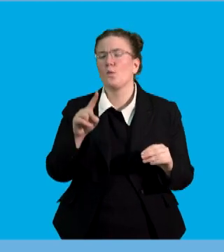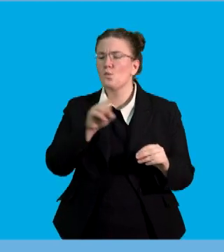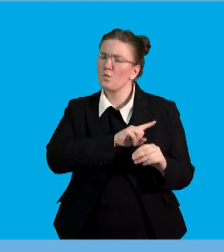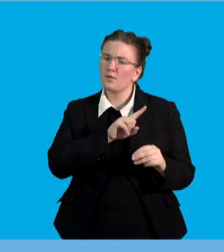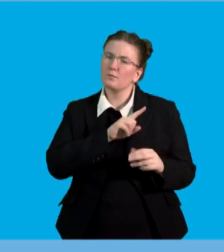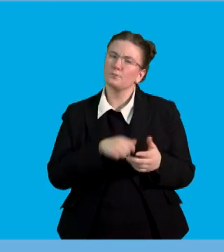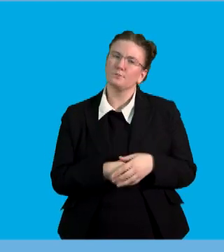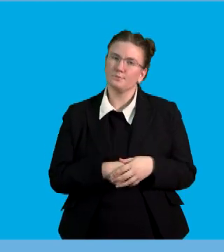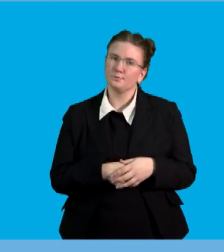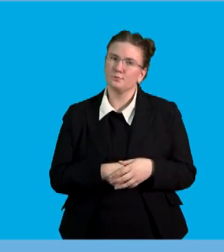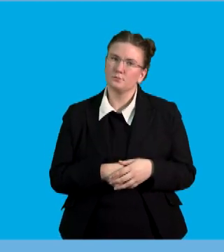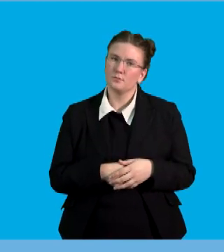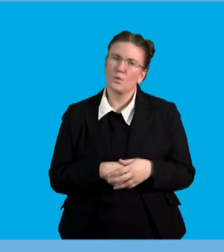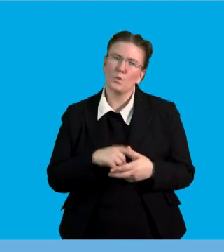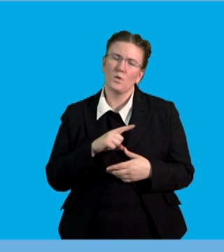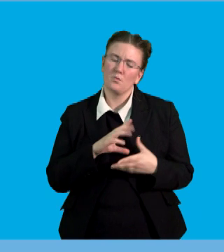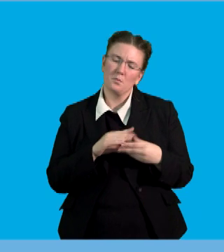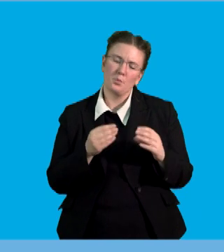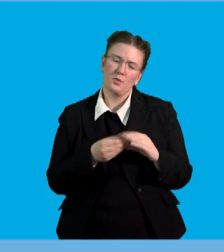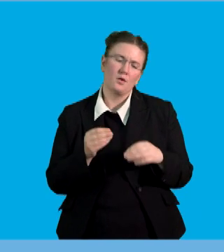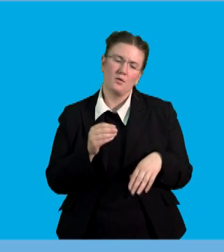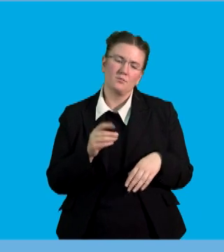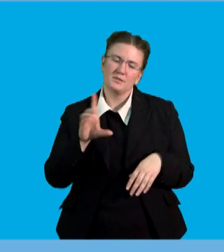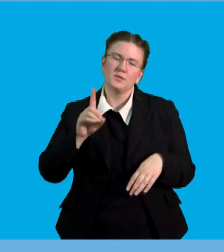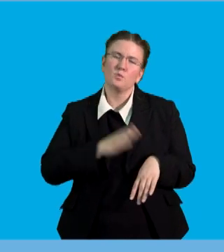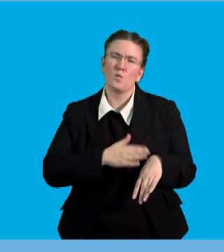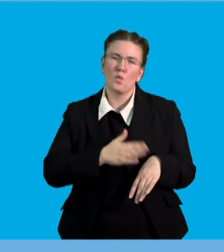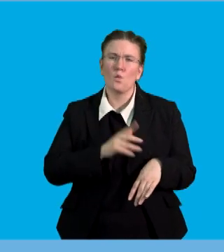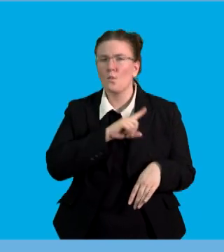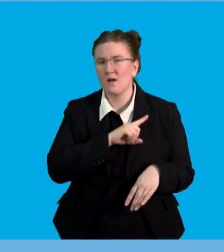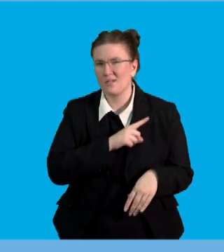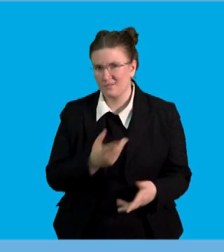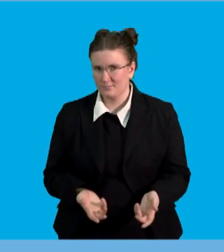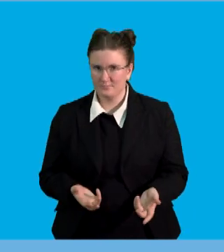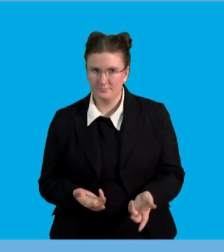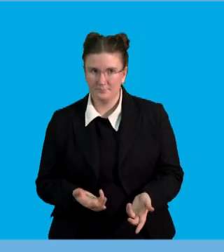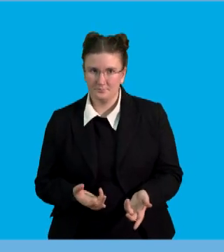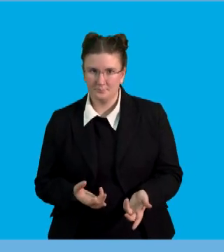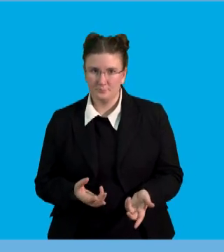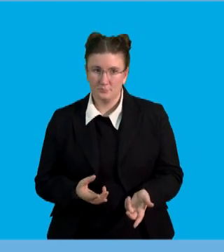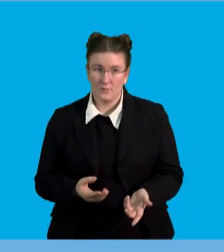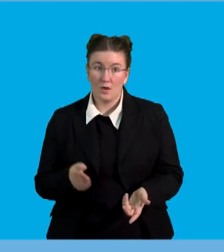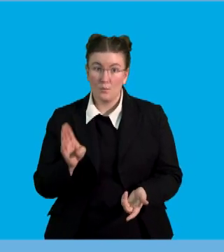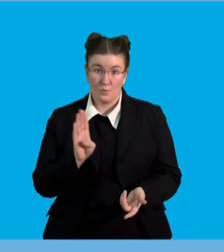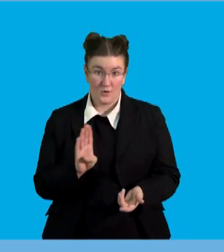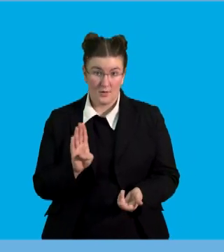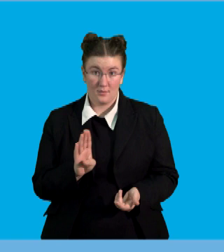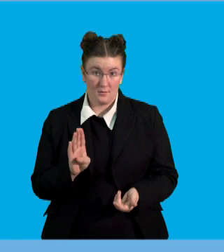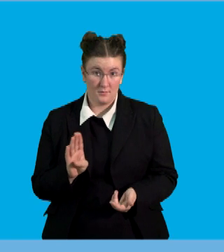Now, why do we say that? Why do we say that the brick has a greater density? Now, the brick